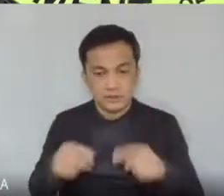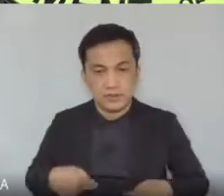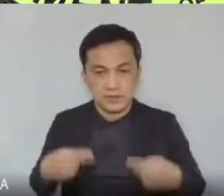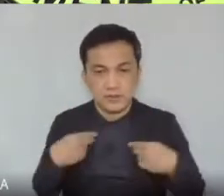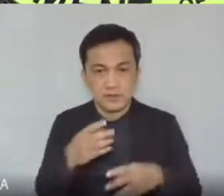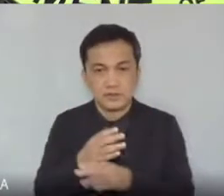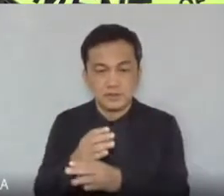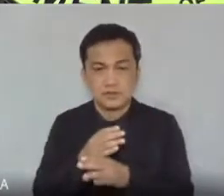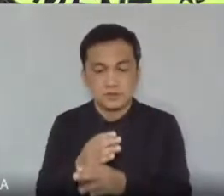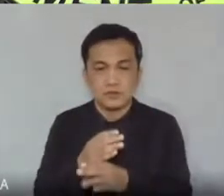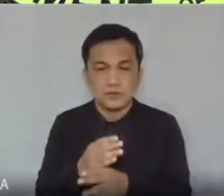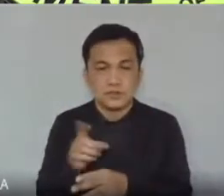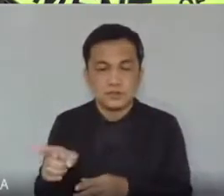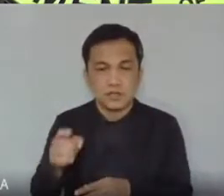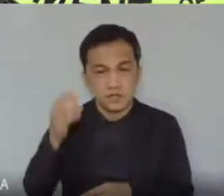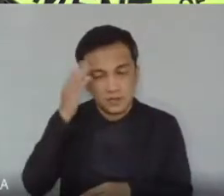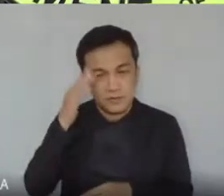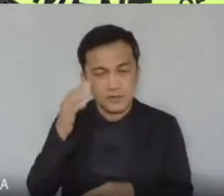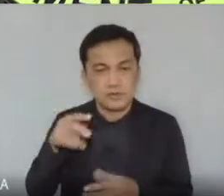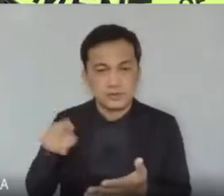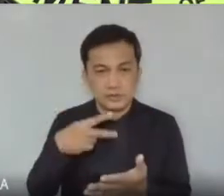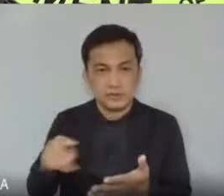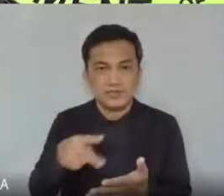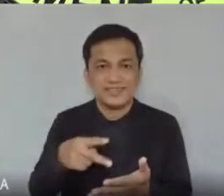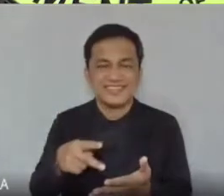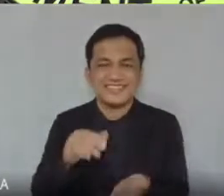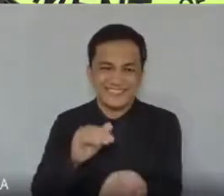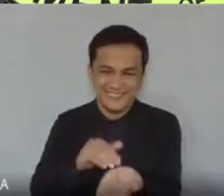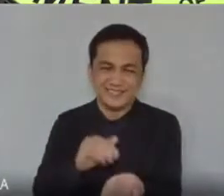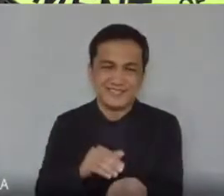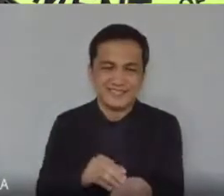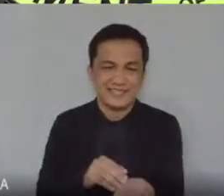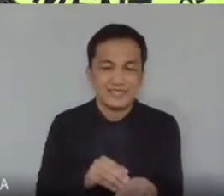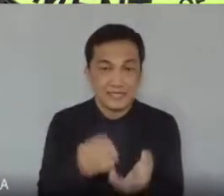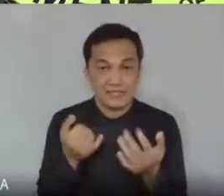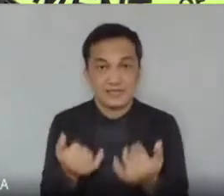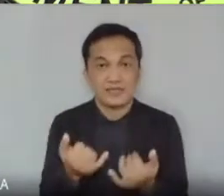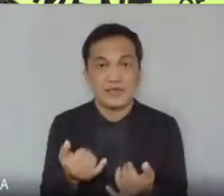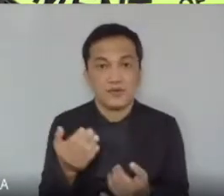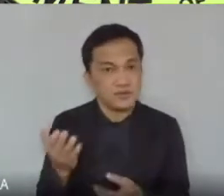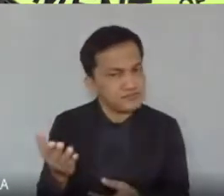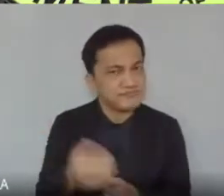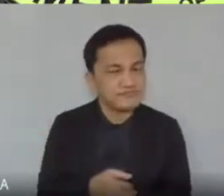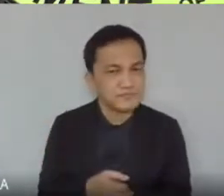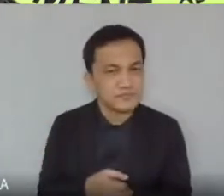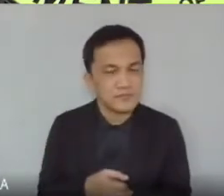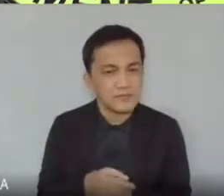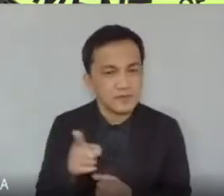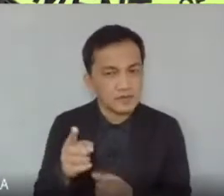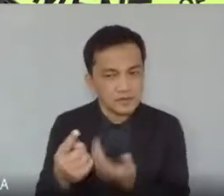of COVID-19 pandemic. So let us all welcome Dr. Enrique A.